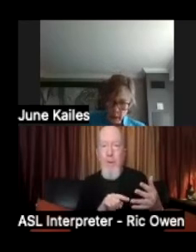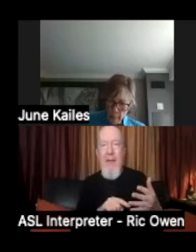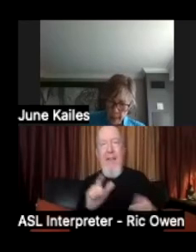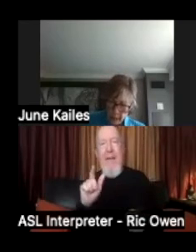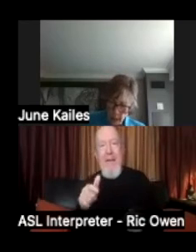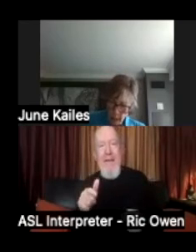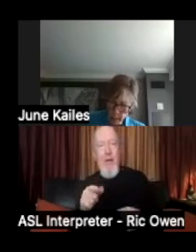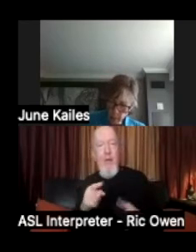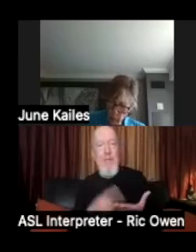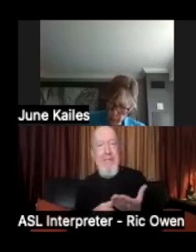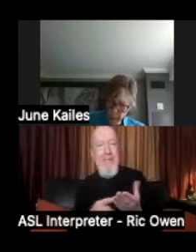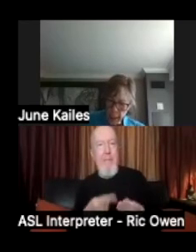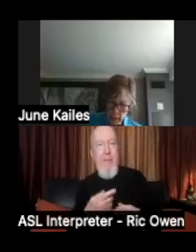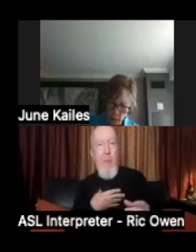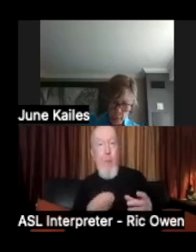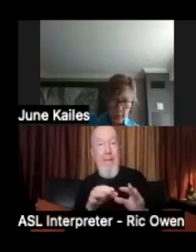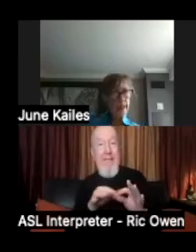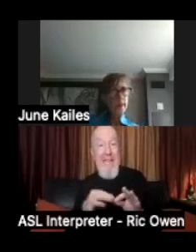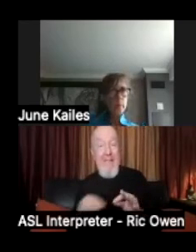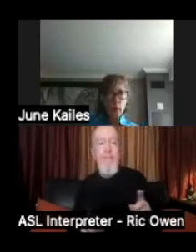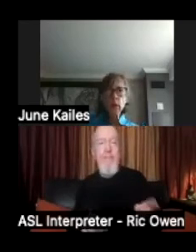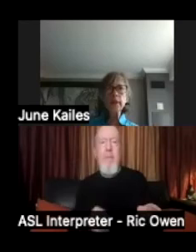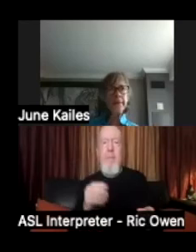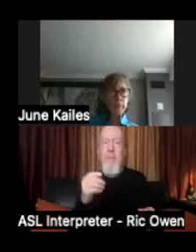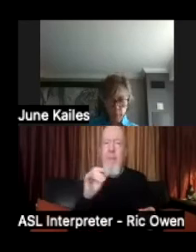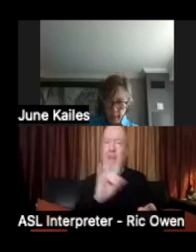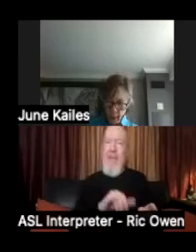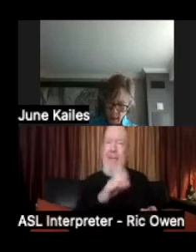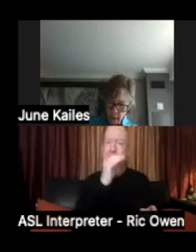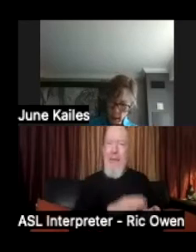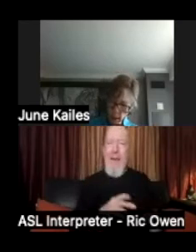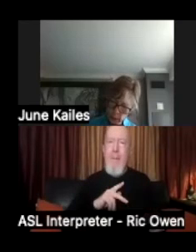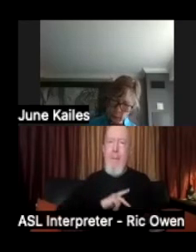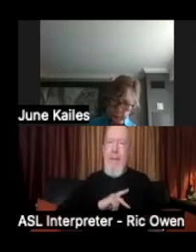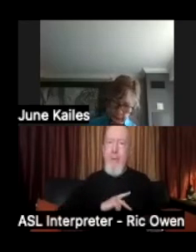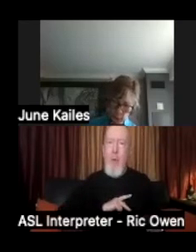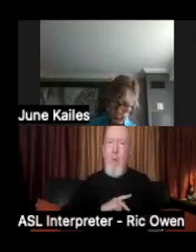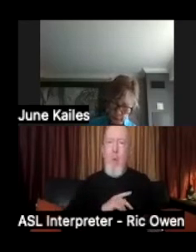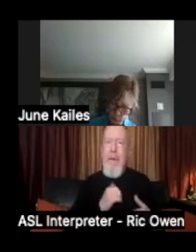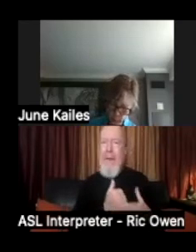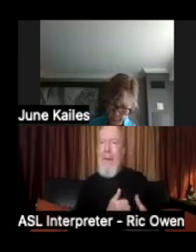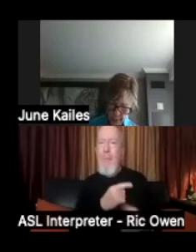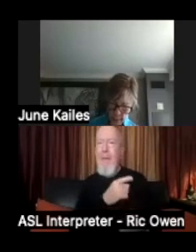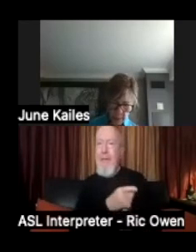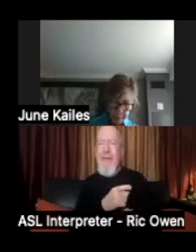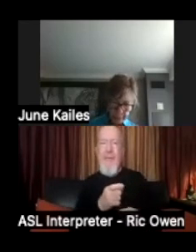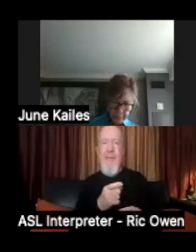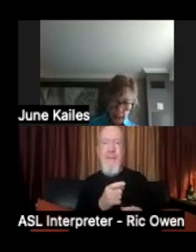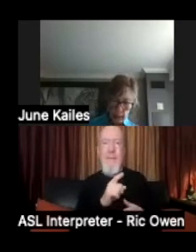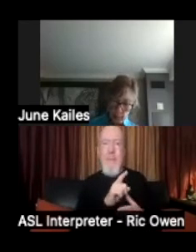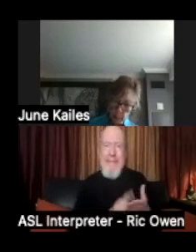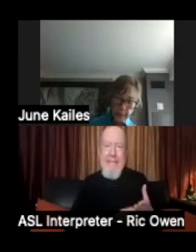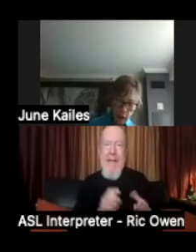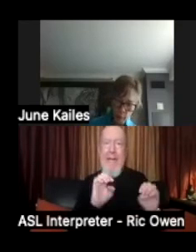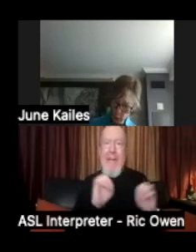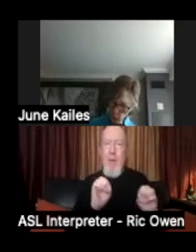So helping Pedro with his emergency plan, doing this well and right, is